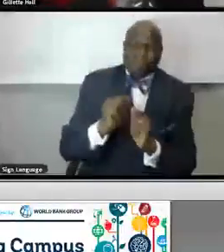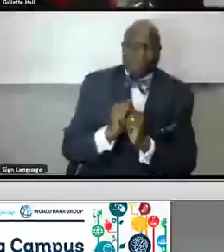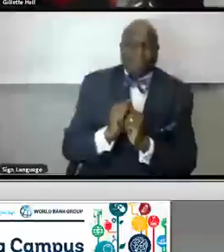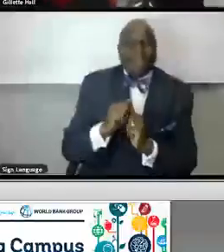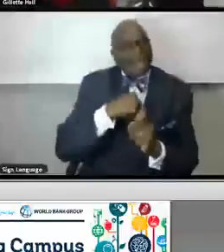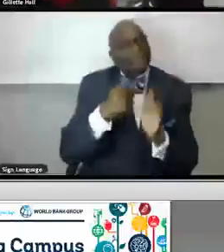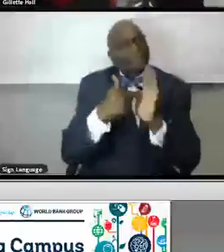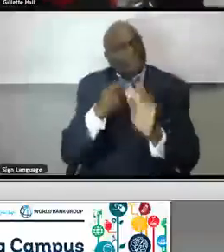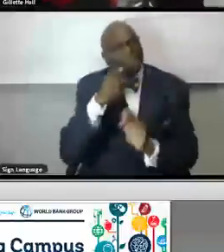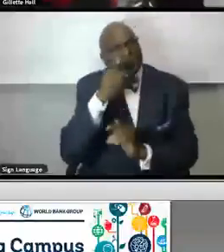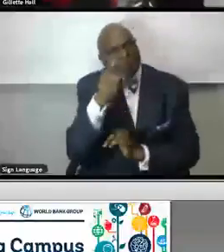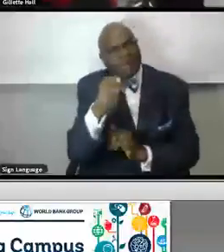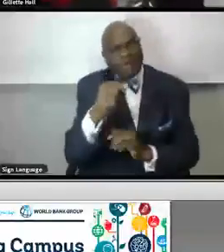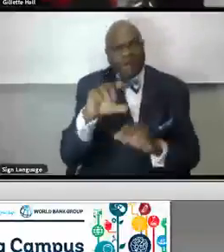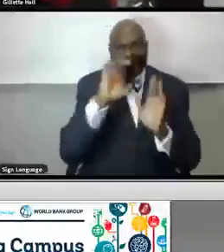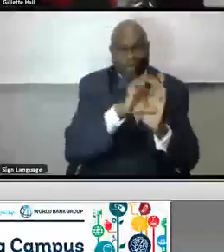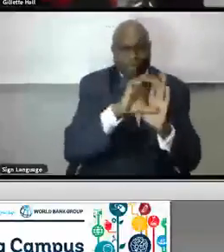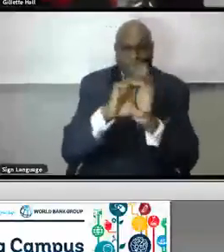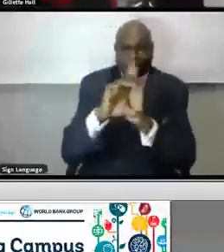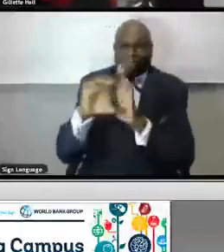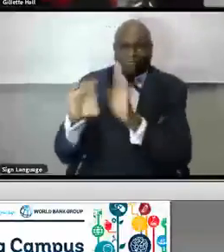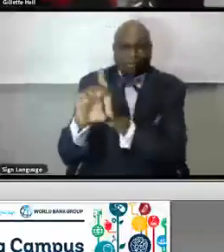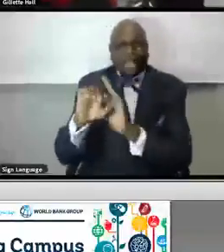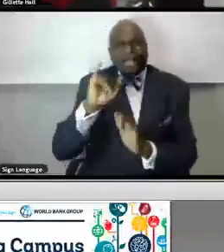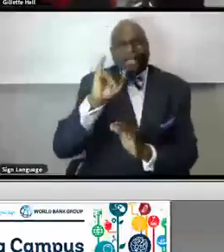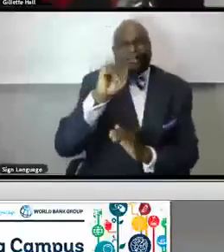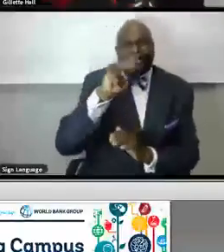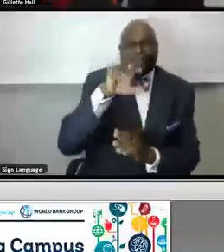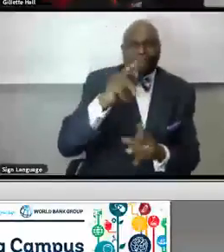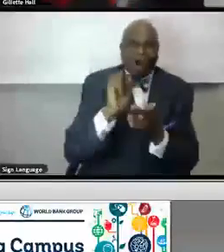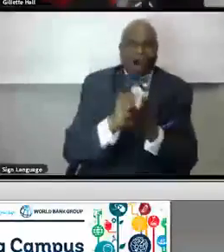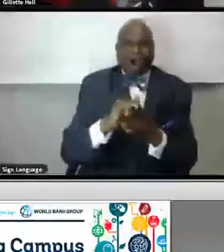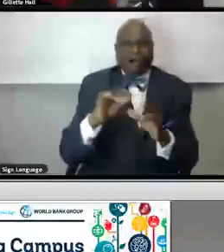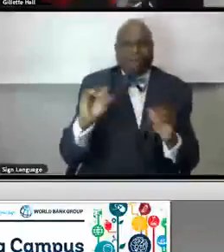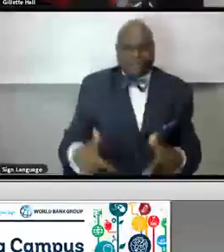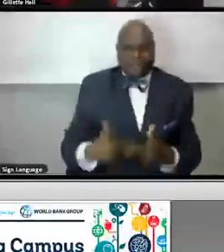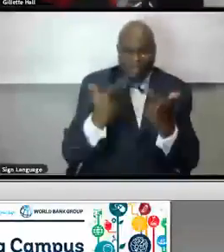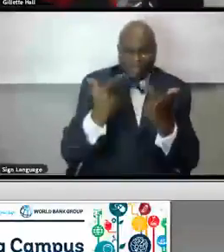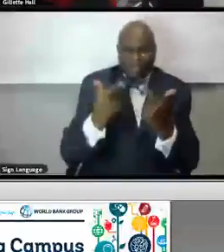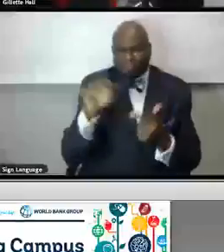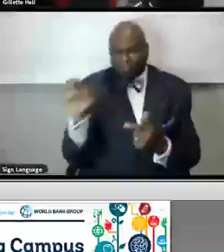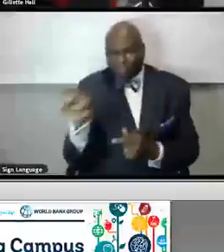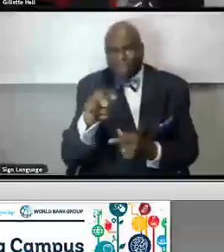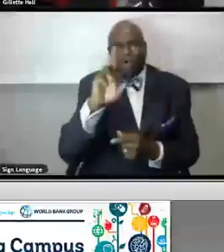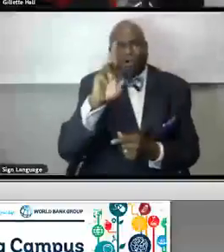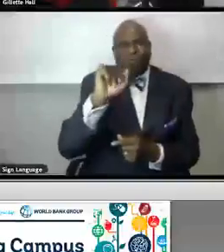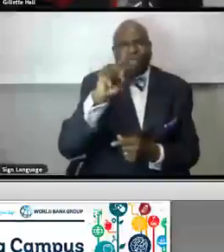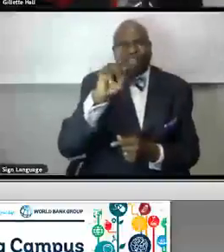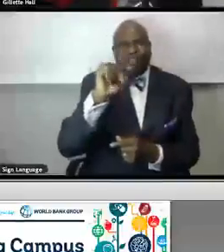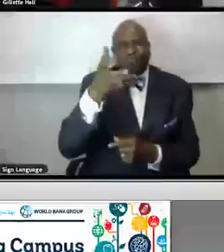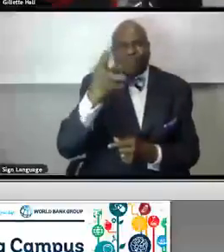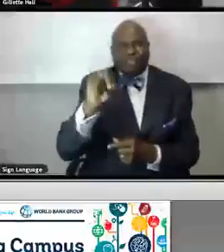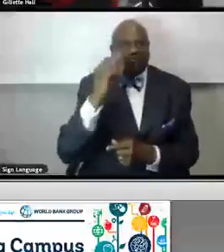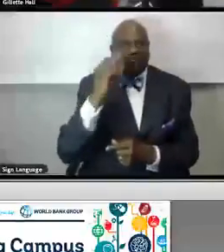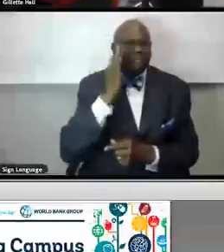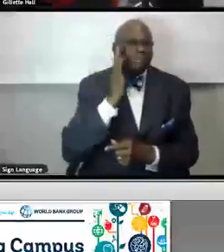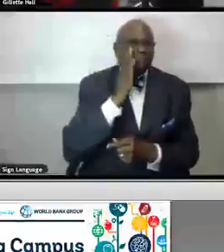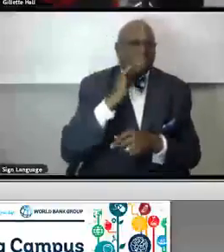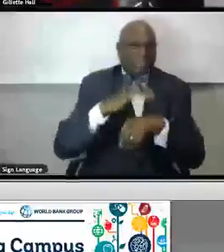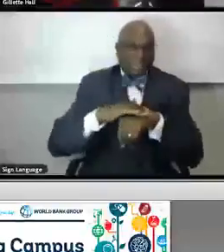could show you photographs of the way indigenous peoples are living on reservations in